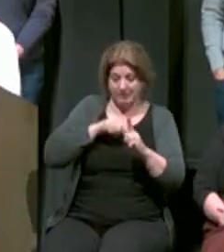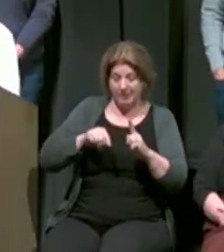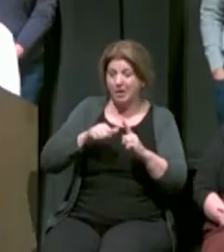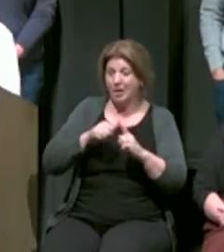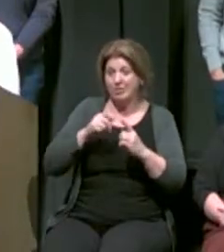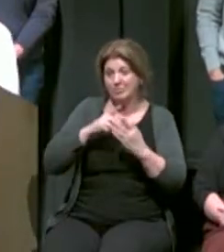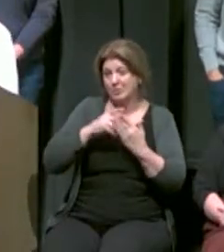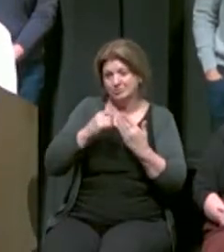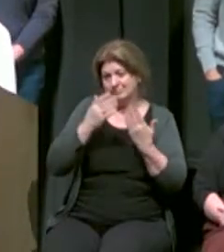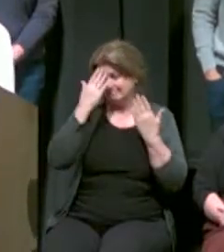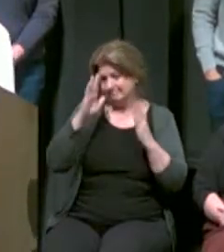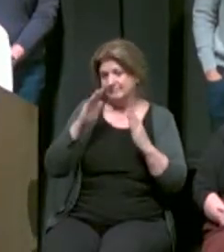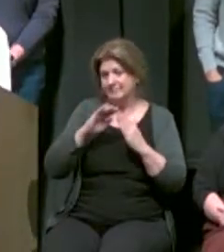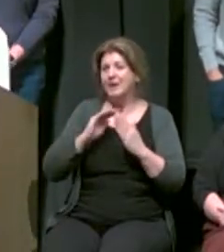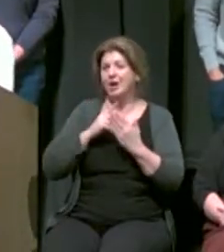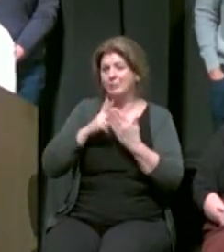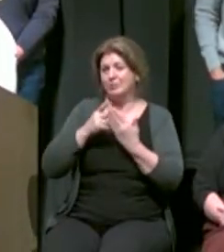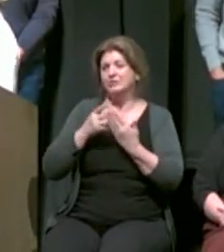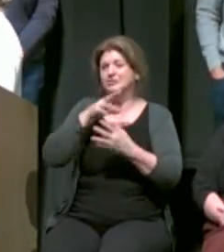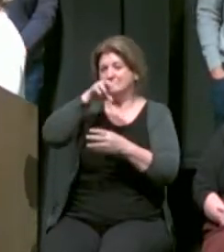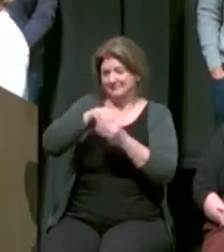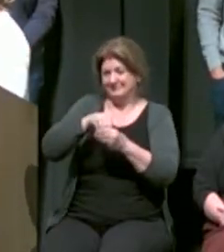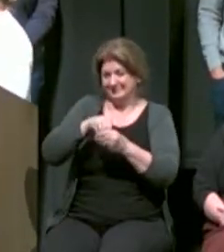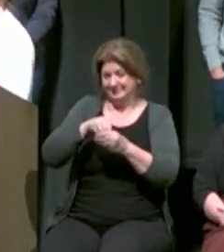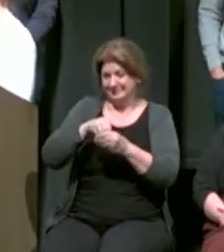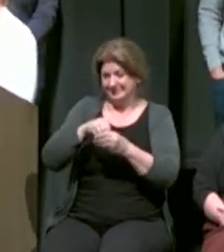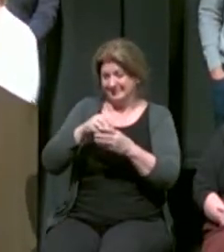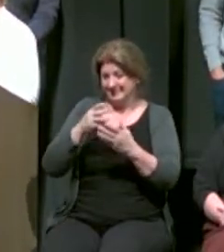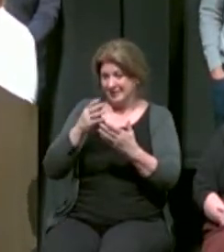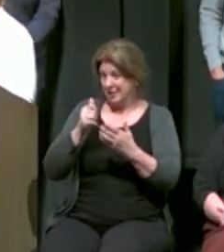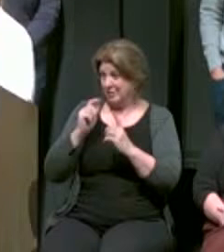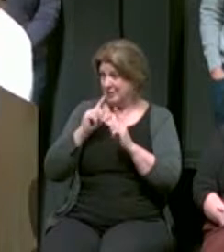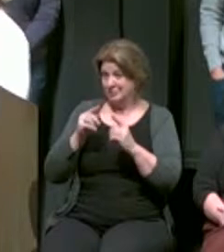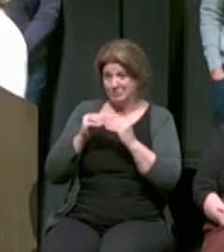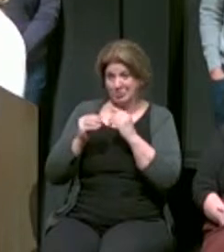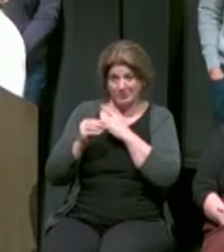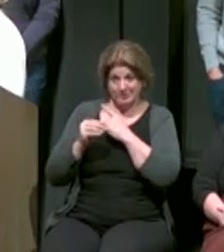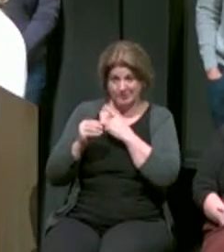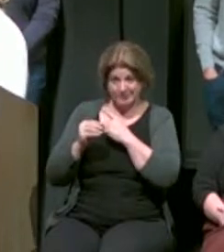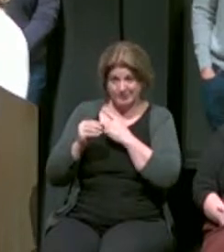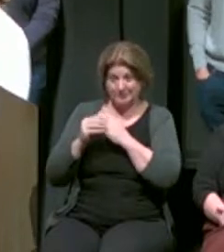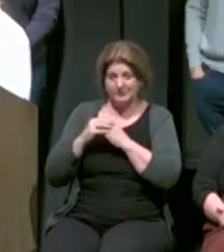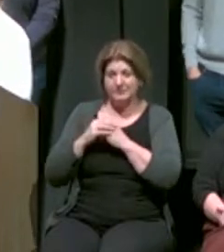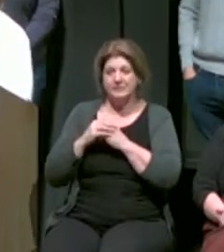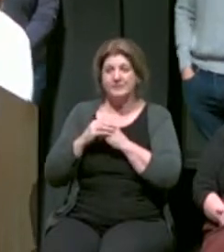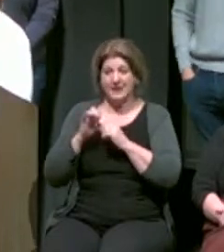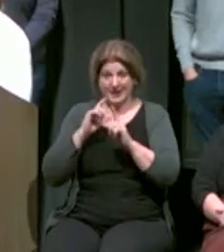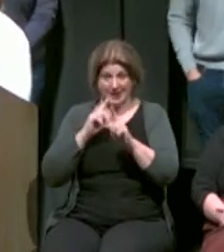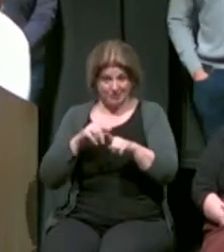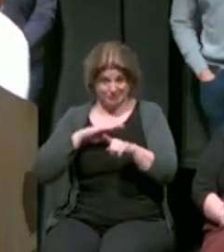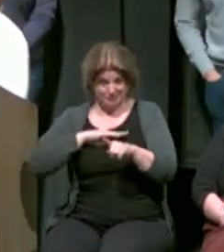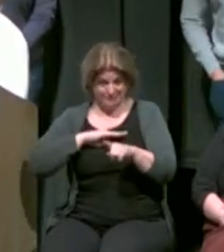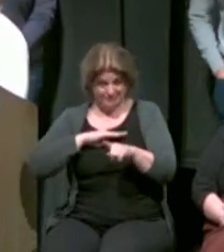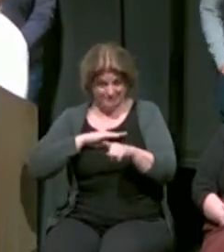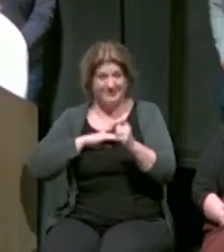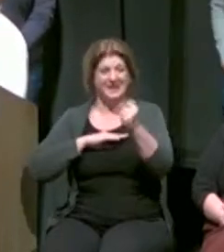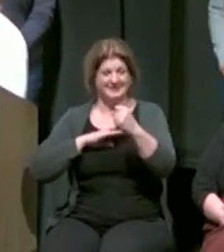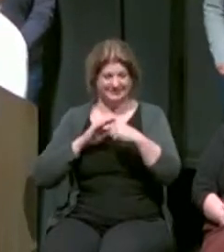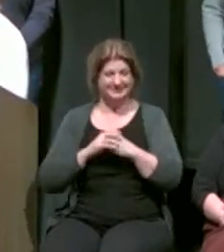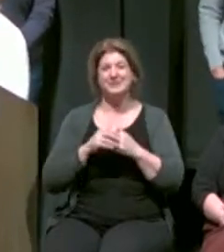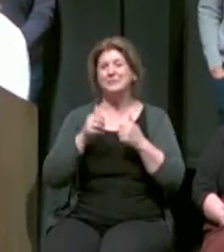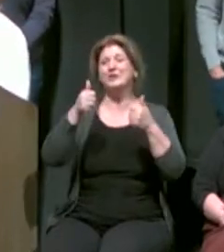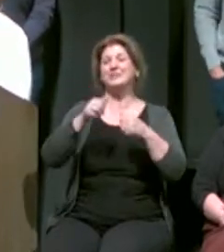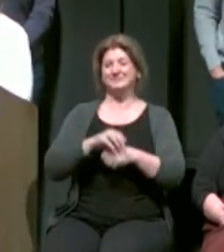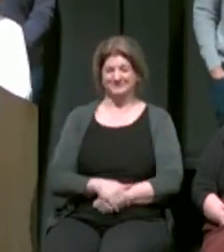that's how this project kind of landed in it. I don't know if others know more about that. Does that answer your question? Then we're